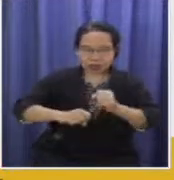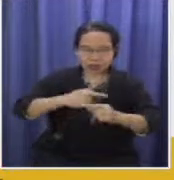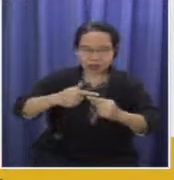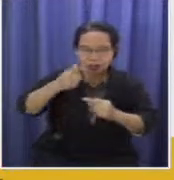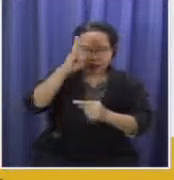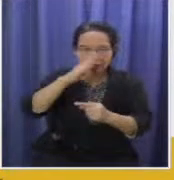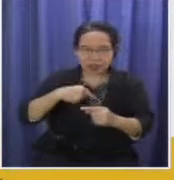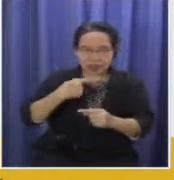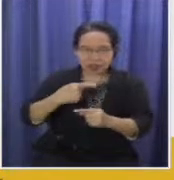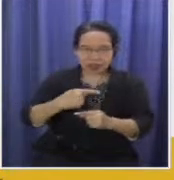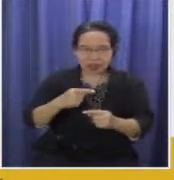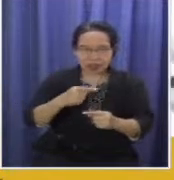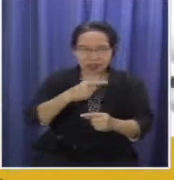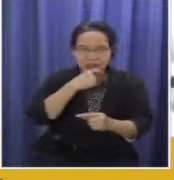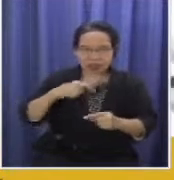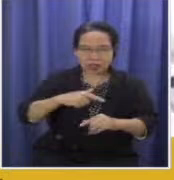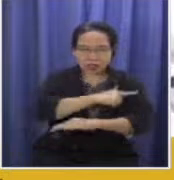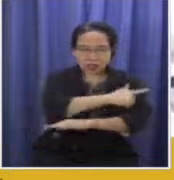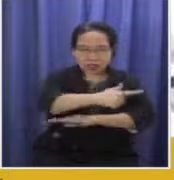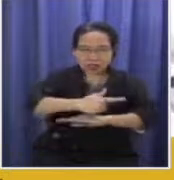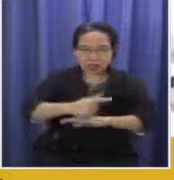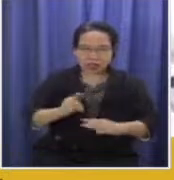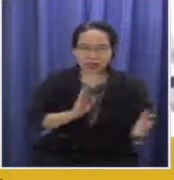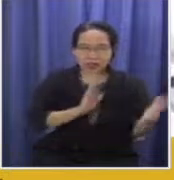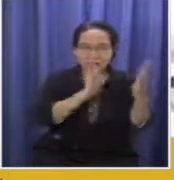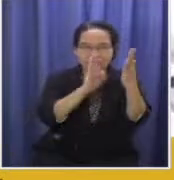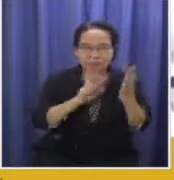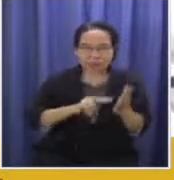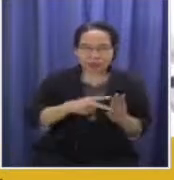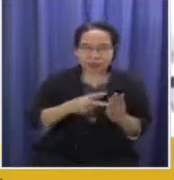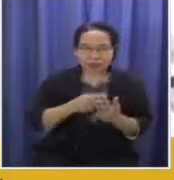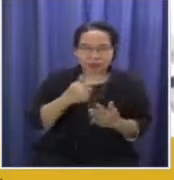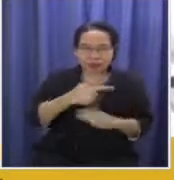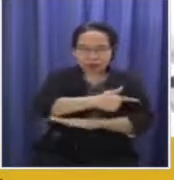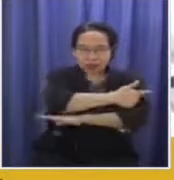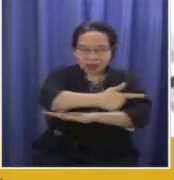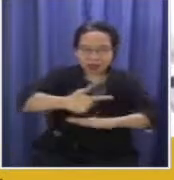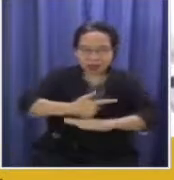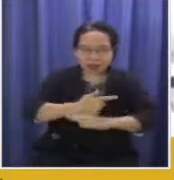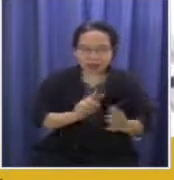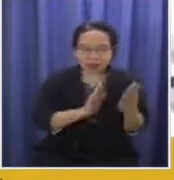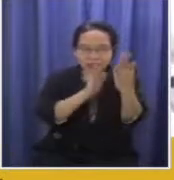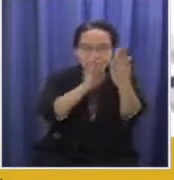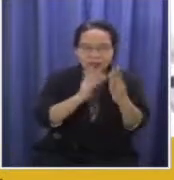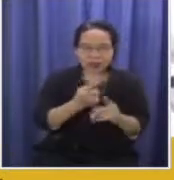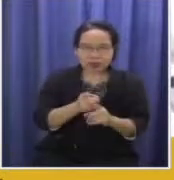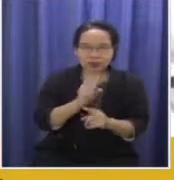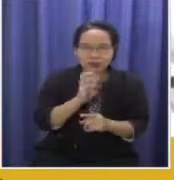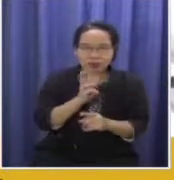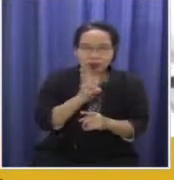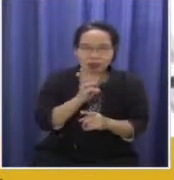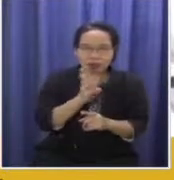God said the dry land appear, it means the ground appear, because from